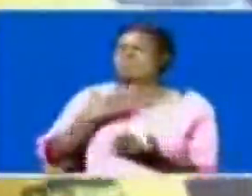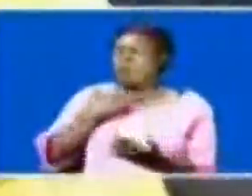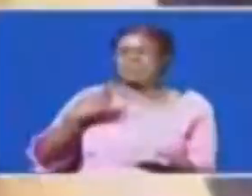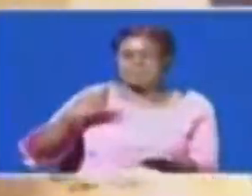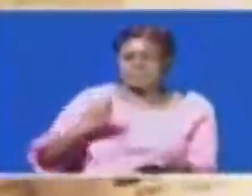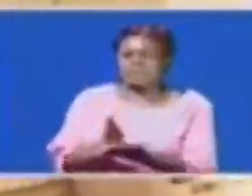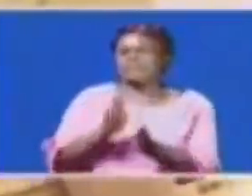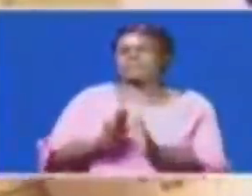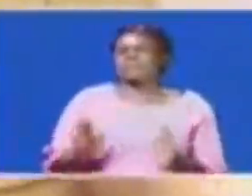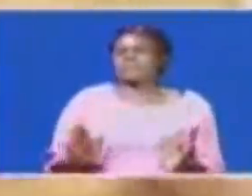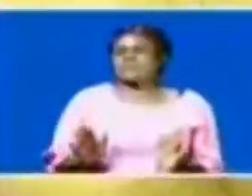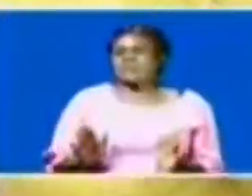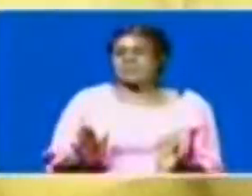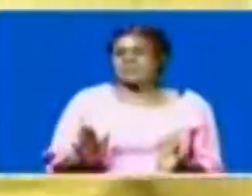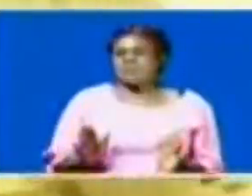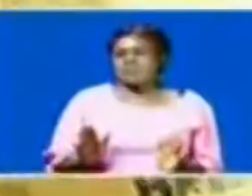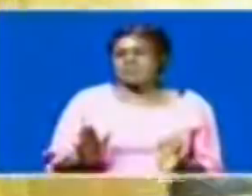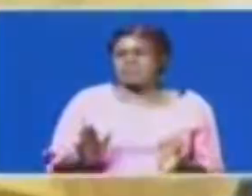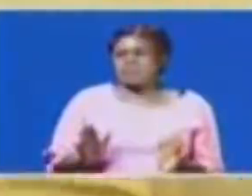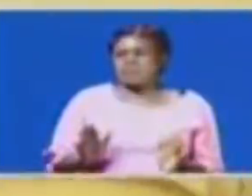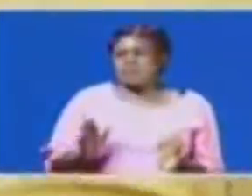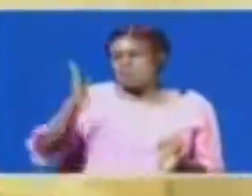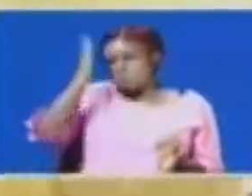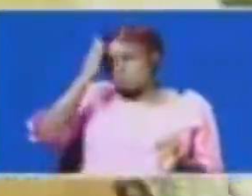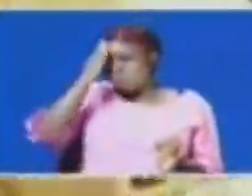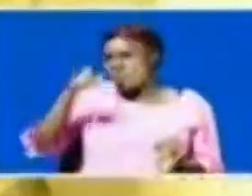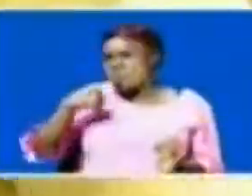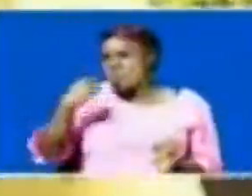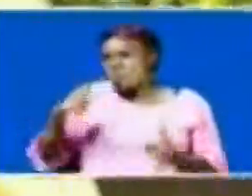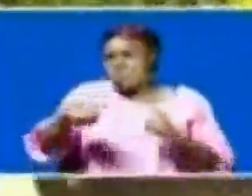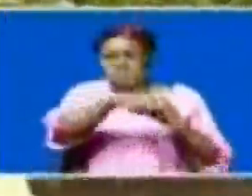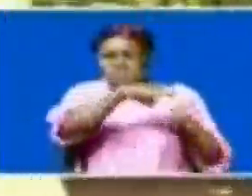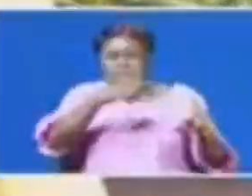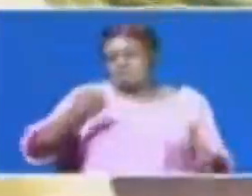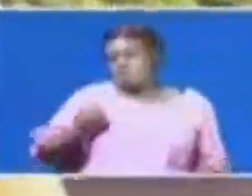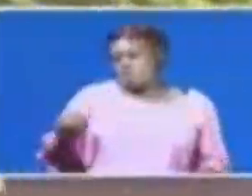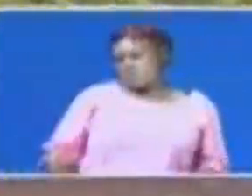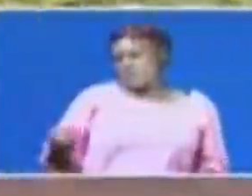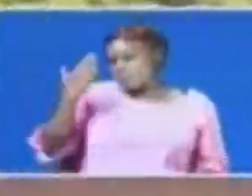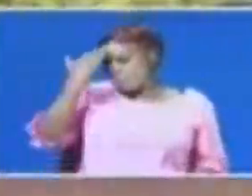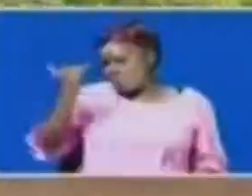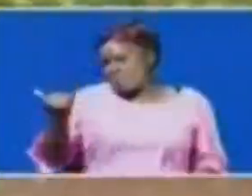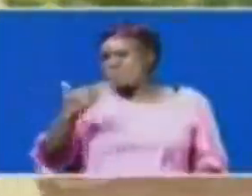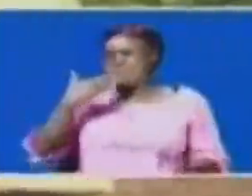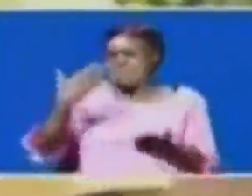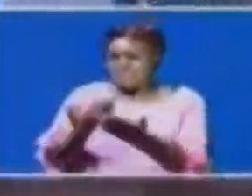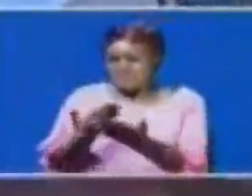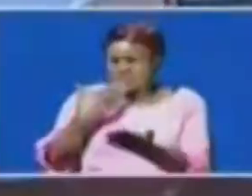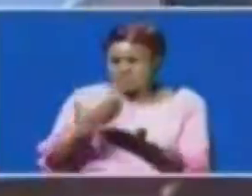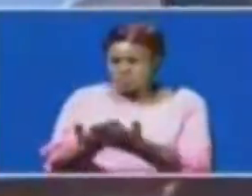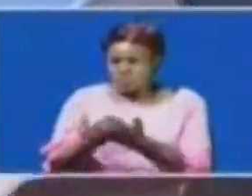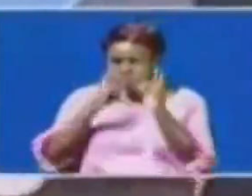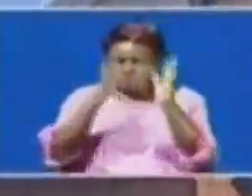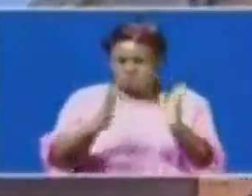towards justice being done to their daughter, finding out who murdered her and why. Thank you, Kevin. Kevin